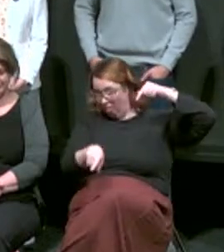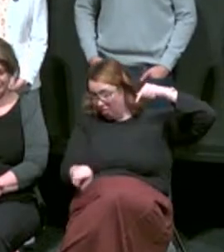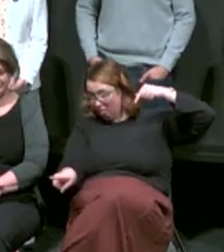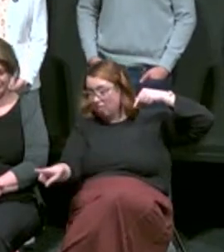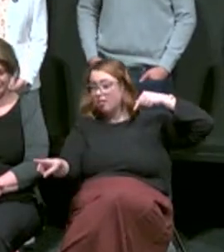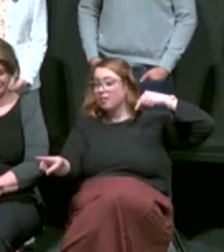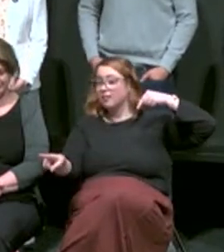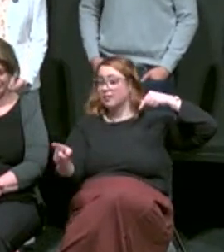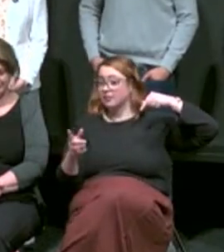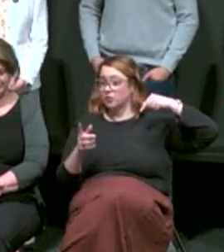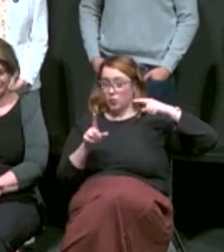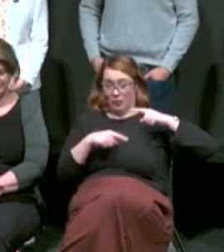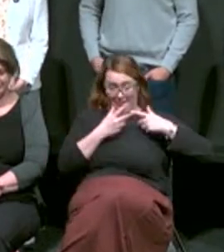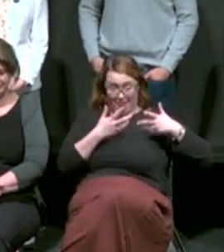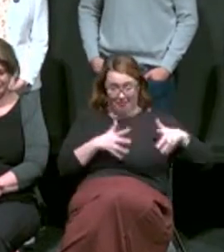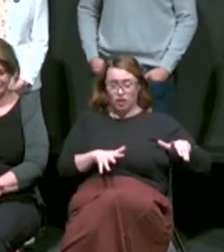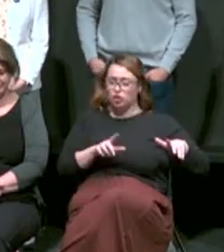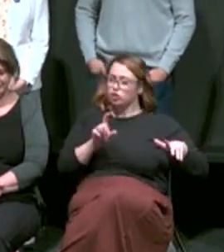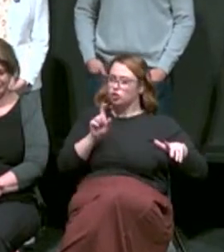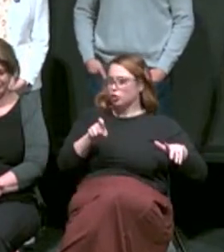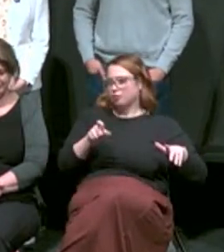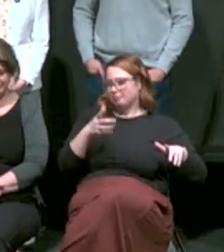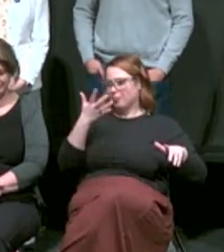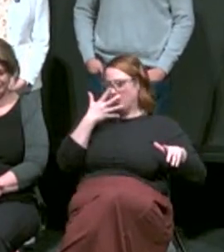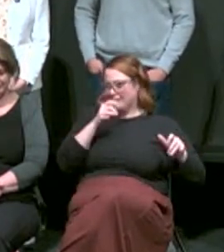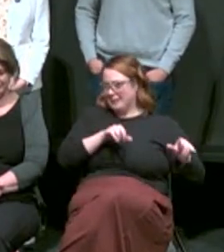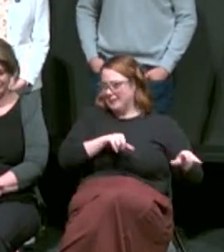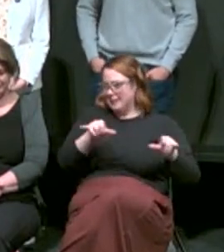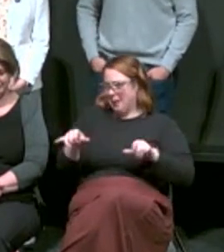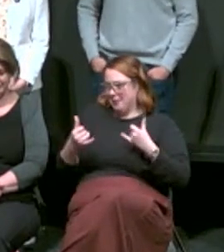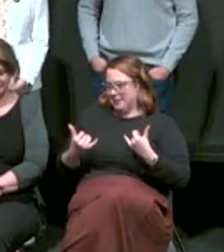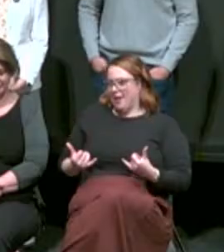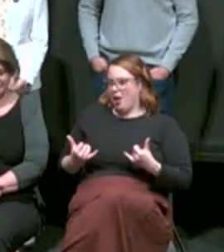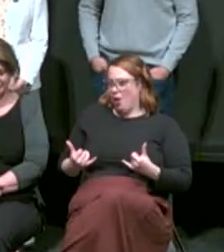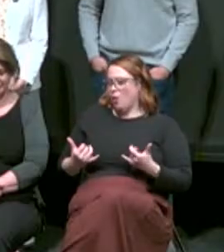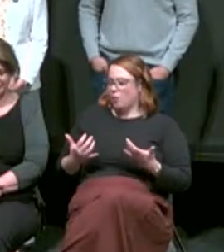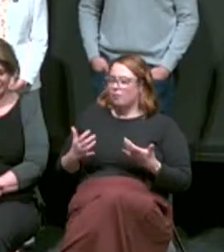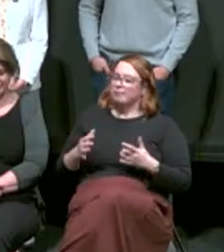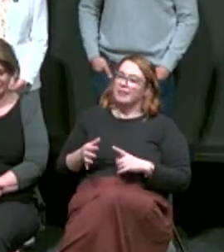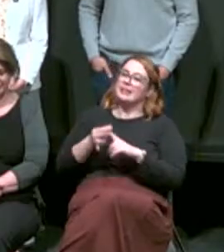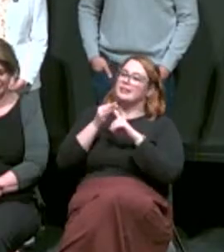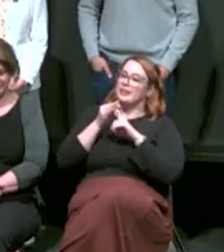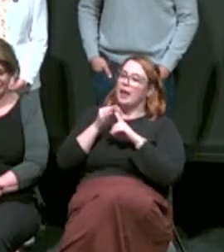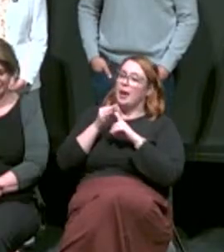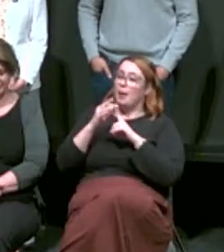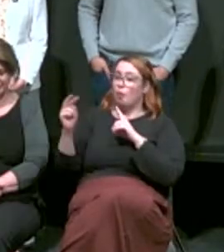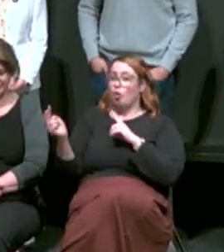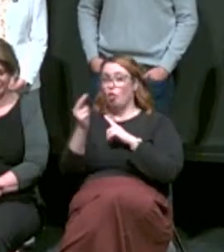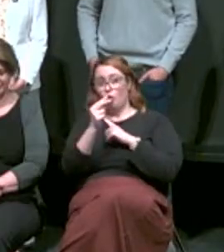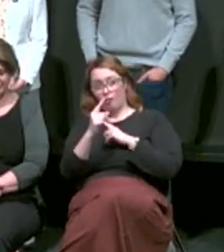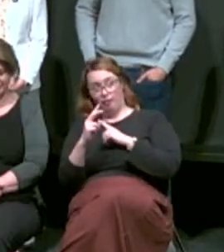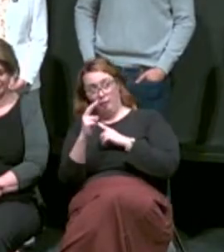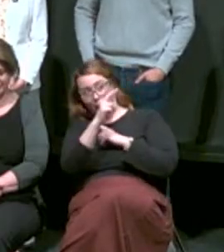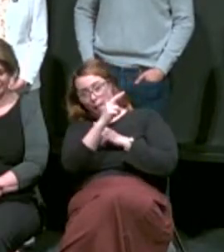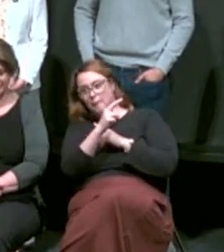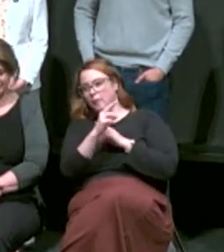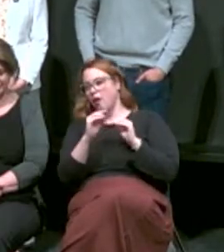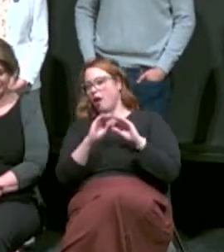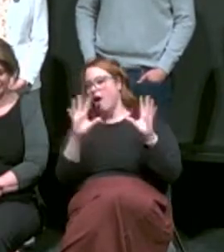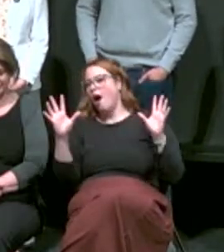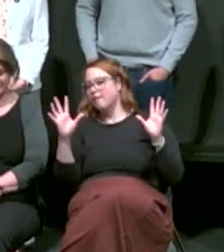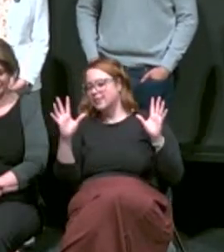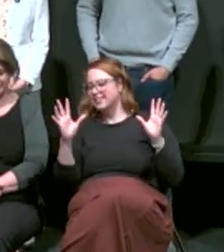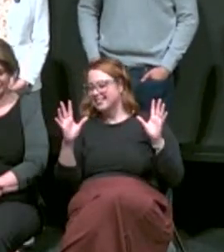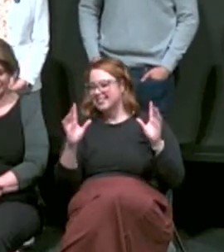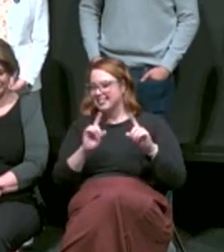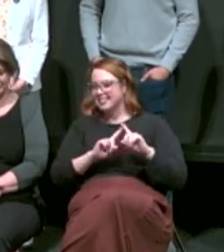once this is all done, it should look no different than it does now, except the view looking upstream will obviously be altered.